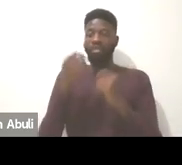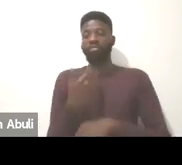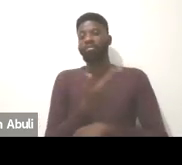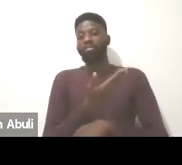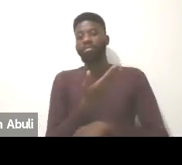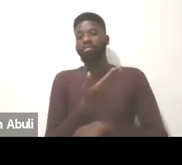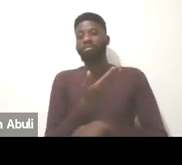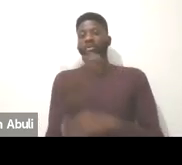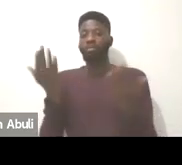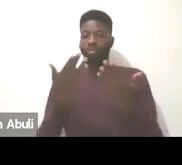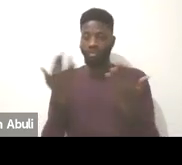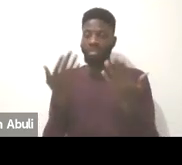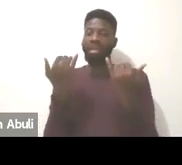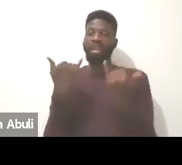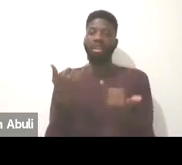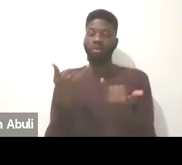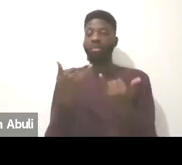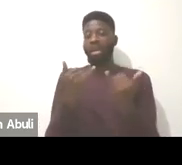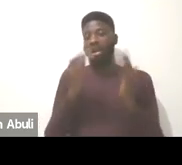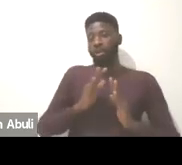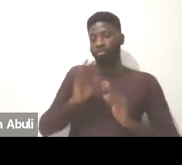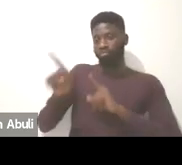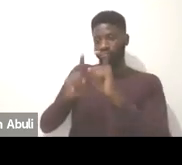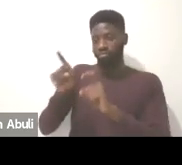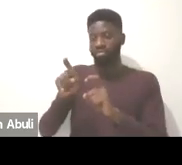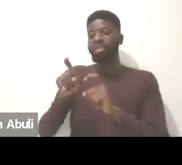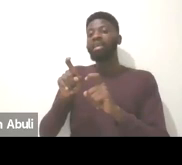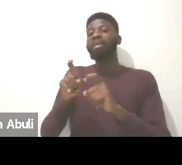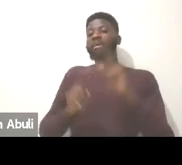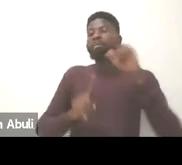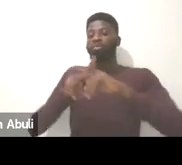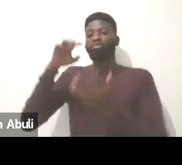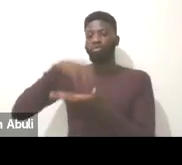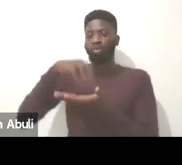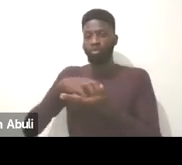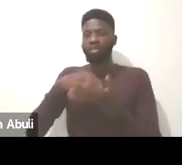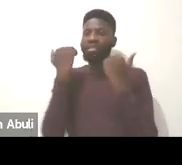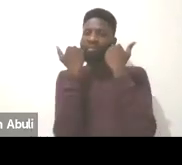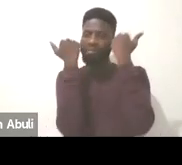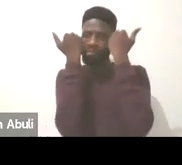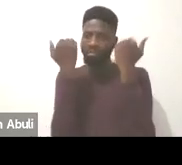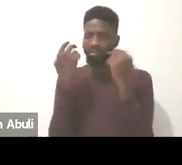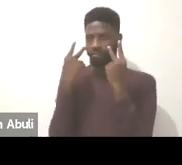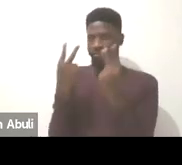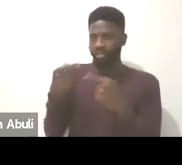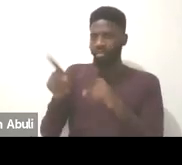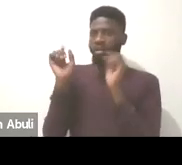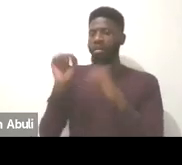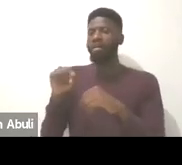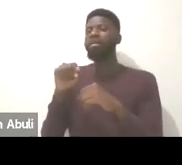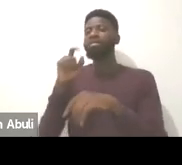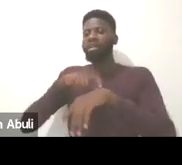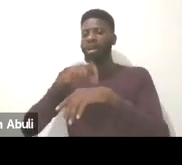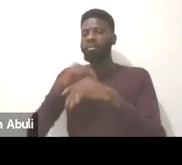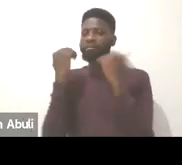interviewer presents a number of stressful situations so that they can assess how you're able to deal under pressure.